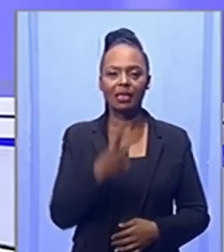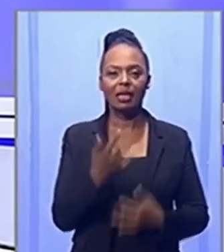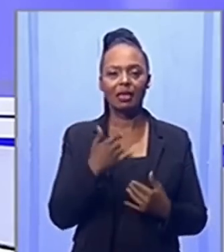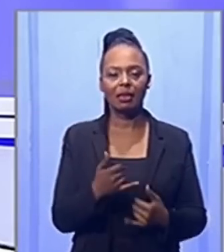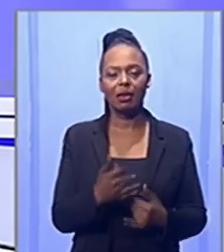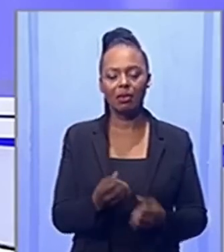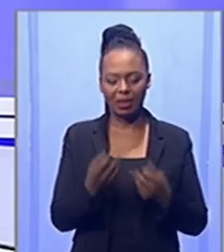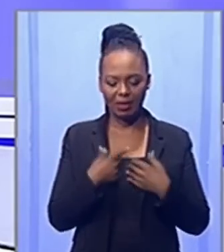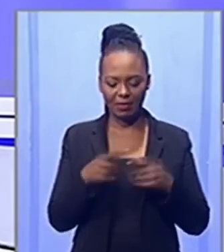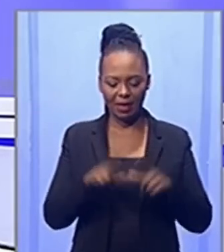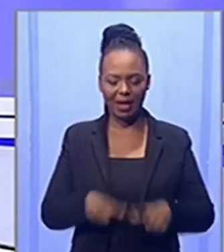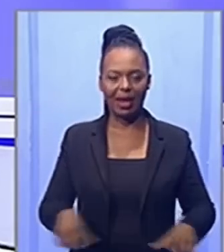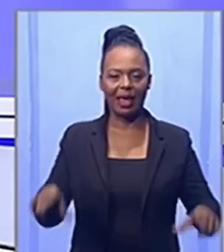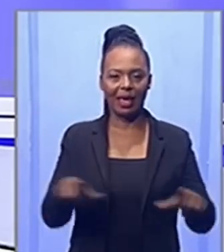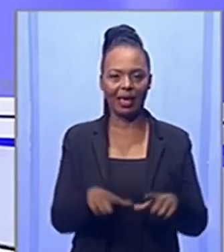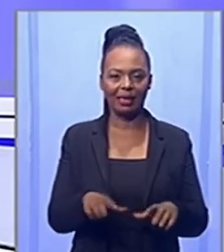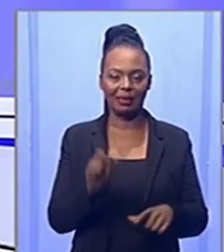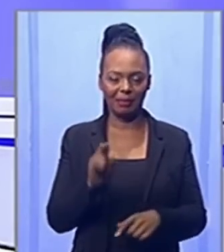ditsha.